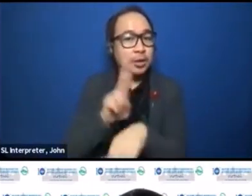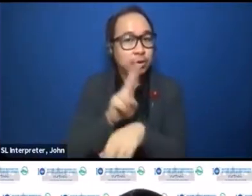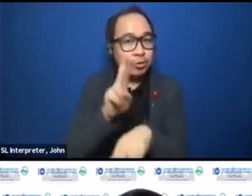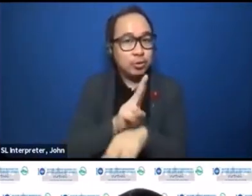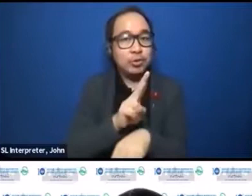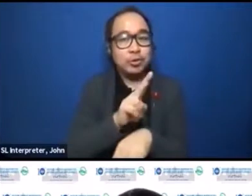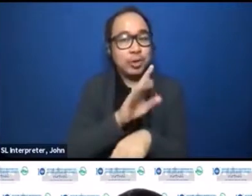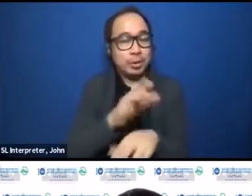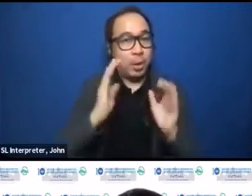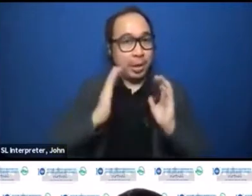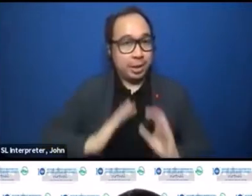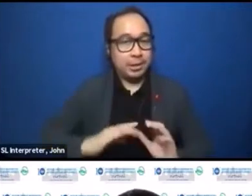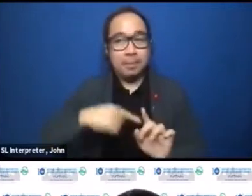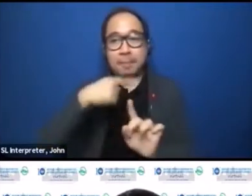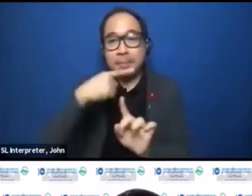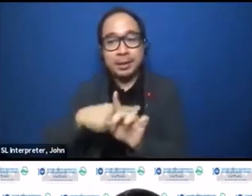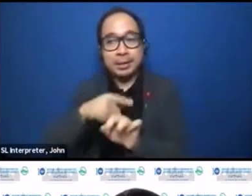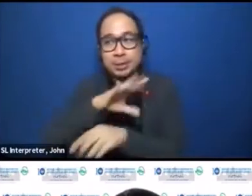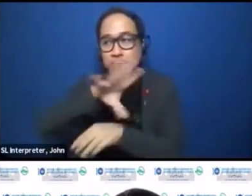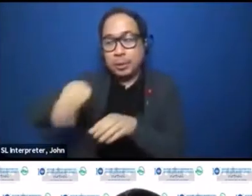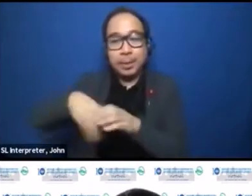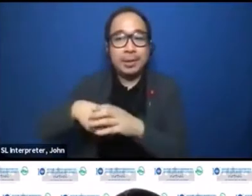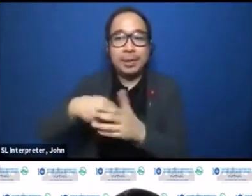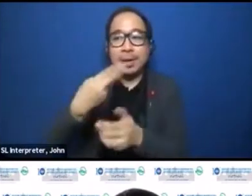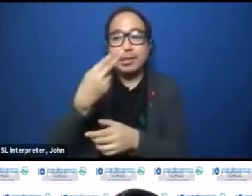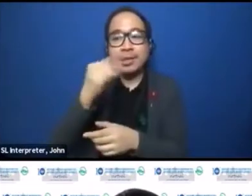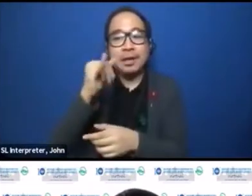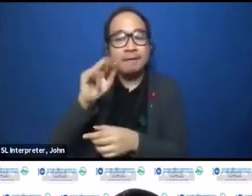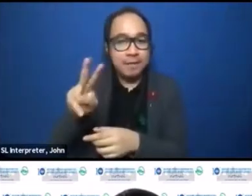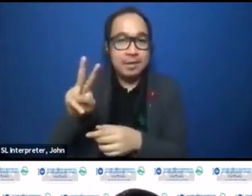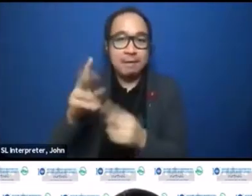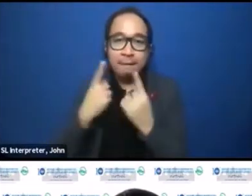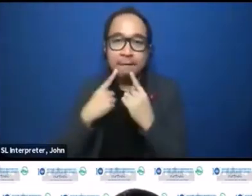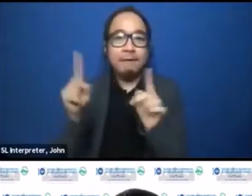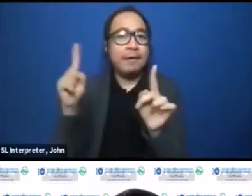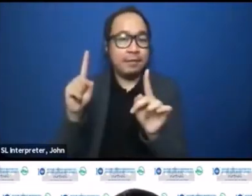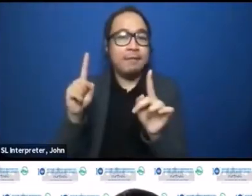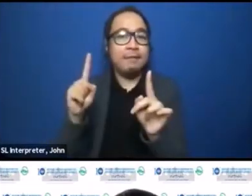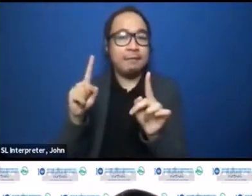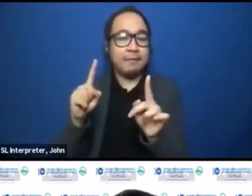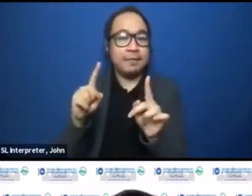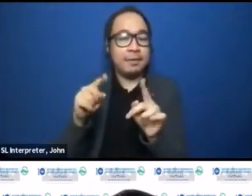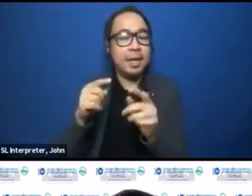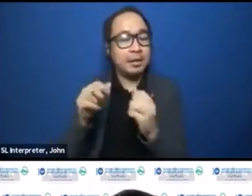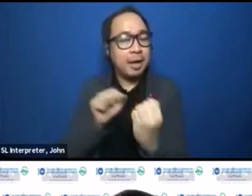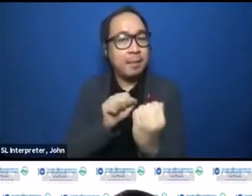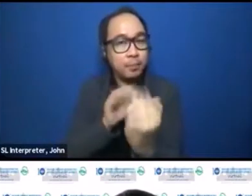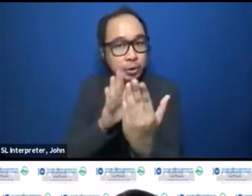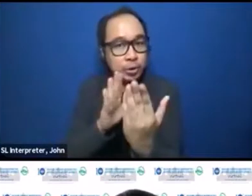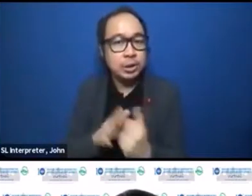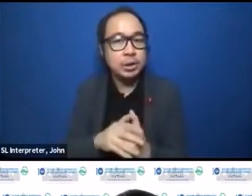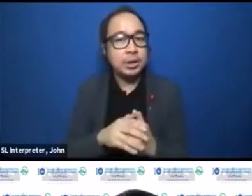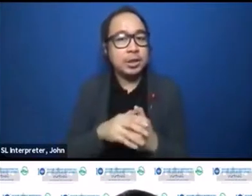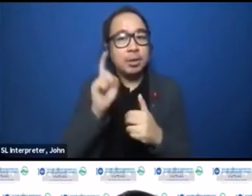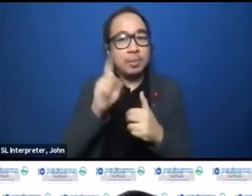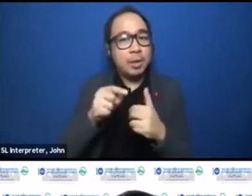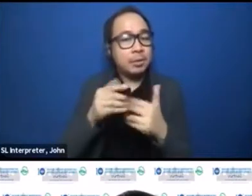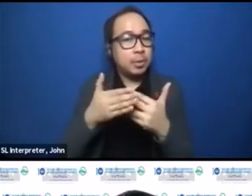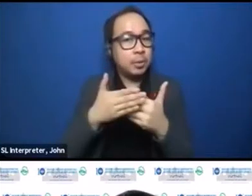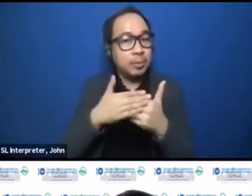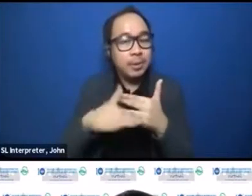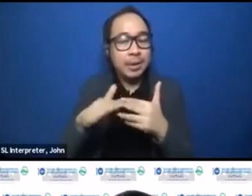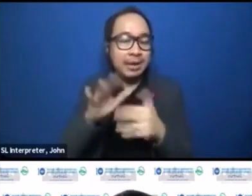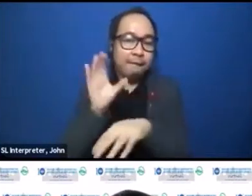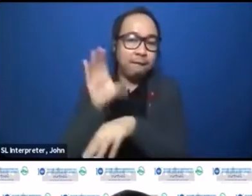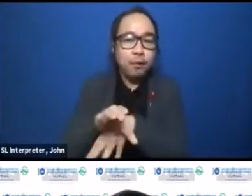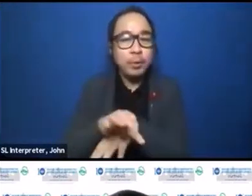of HIV-affected partners. Very important message. With similar importance to focus on post-substance use and then